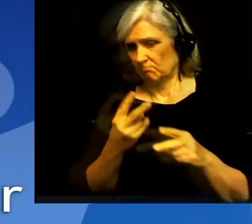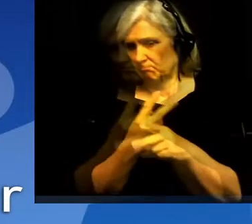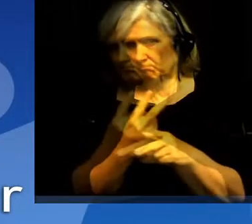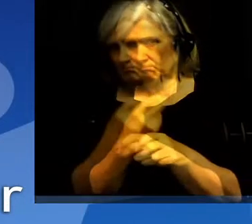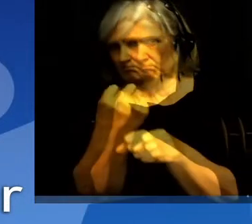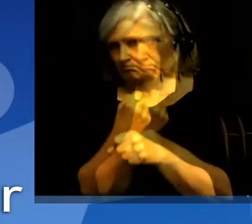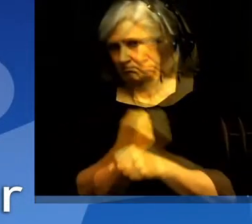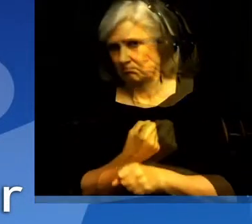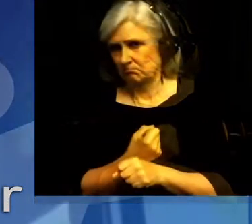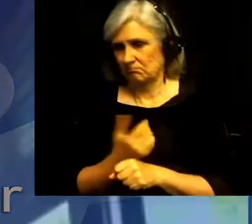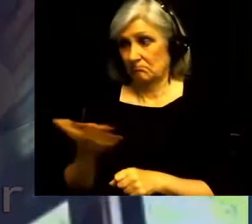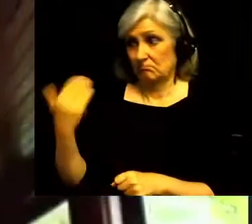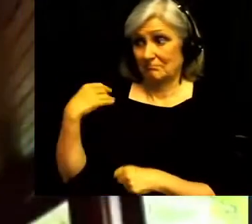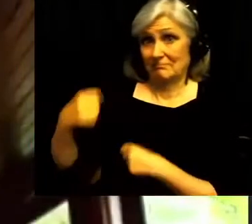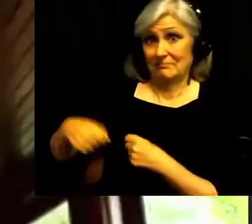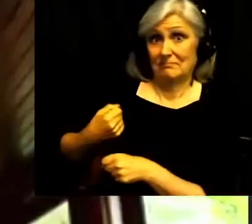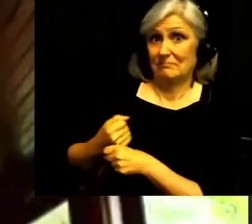of